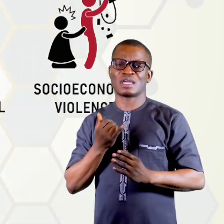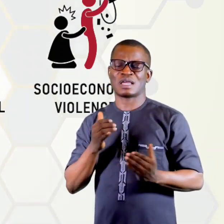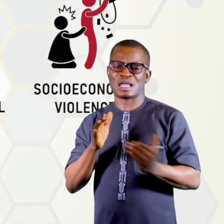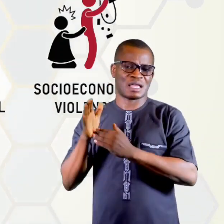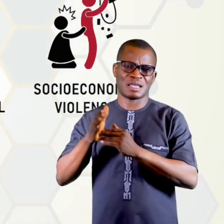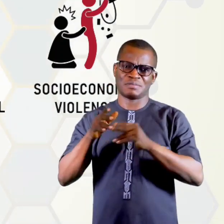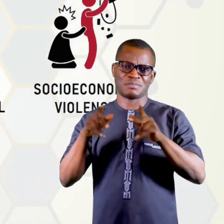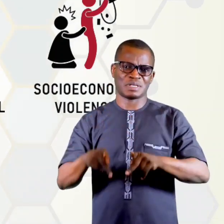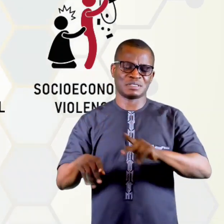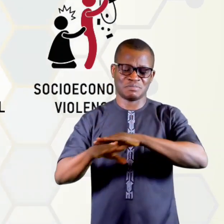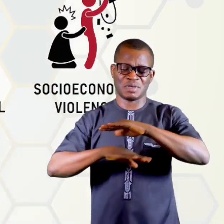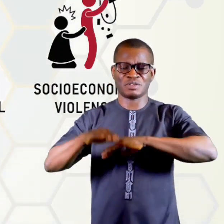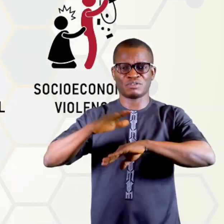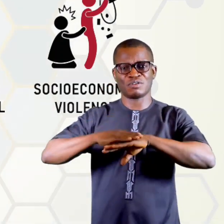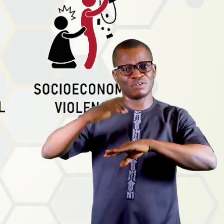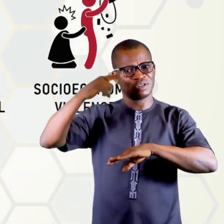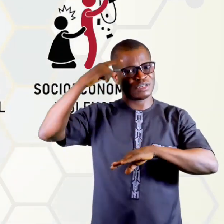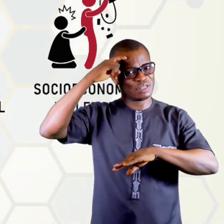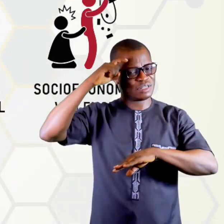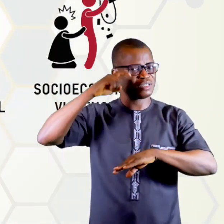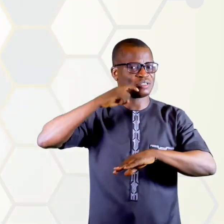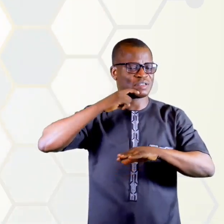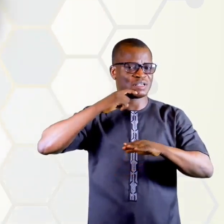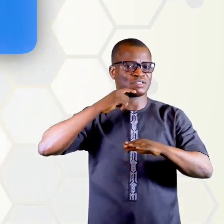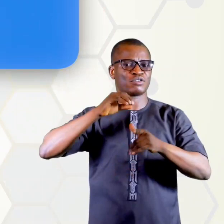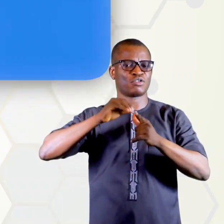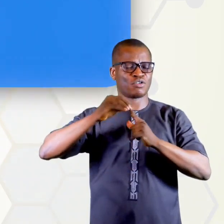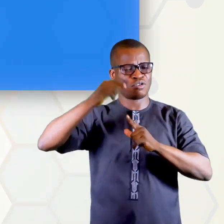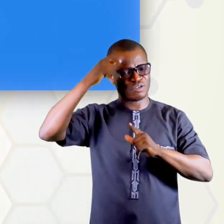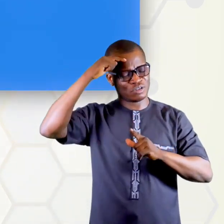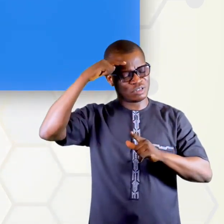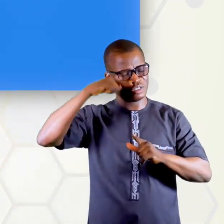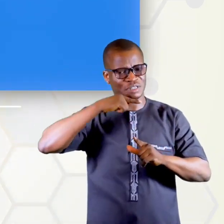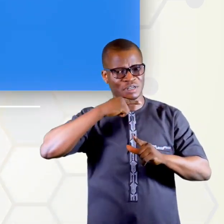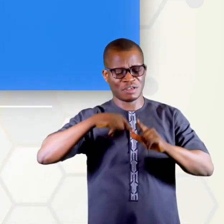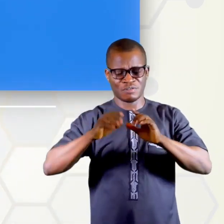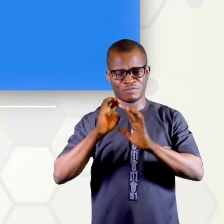person's sex or gender. For example, rape,